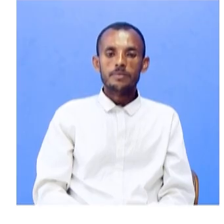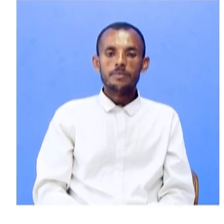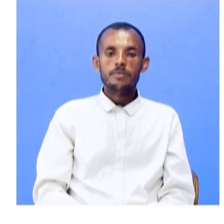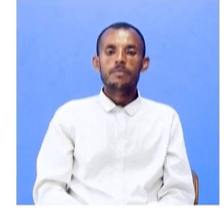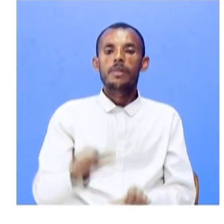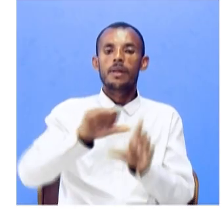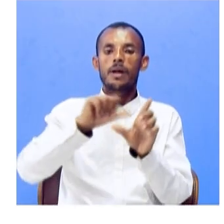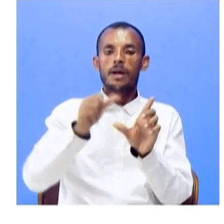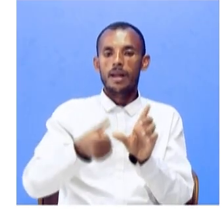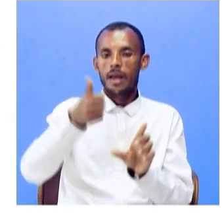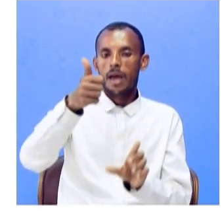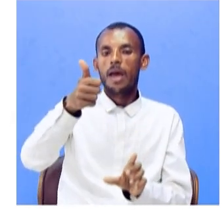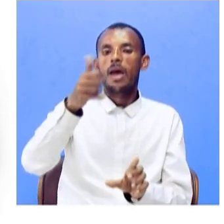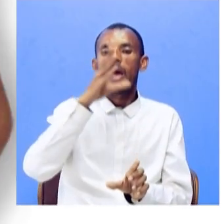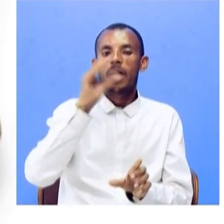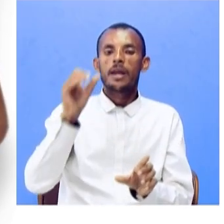and